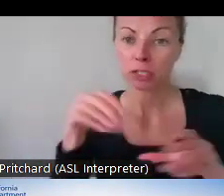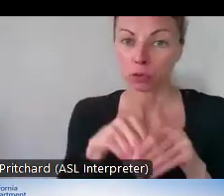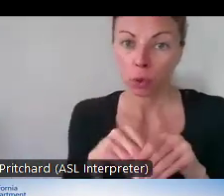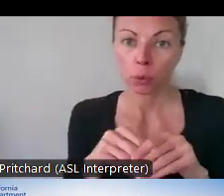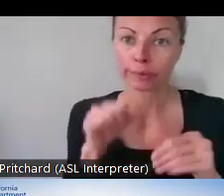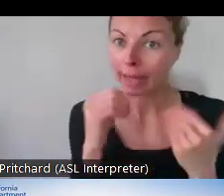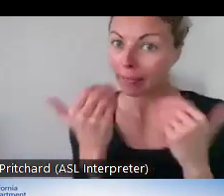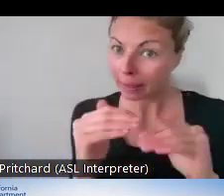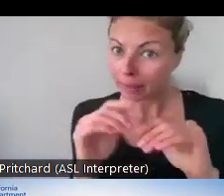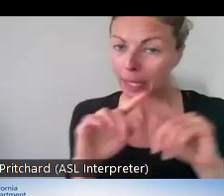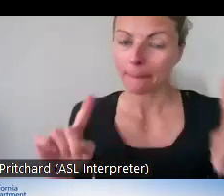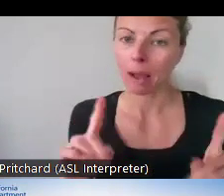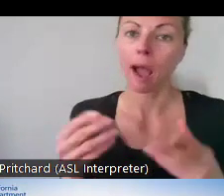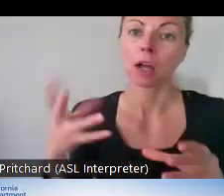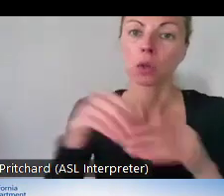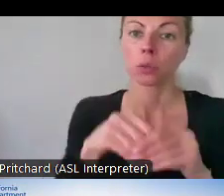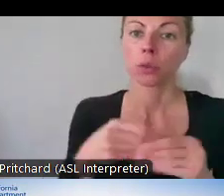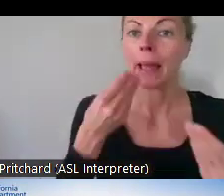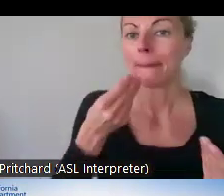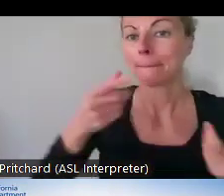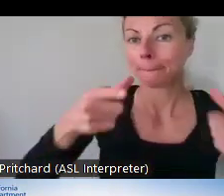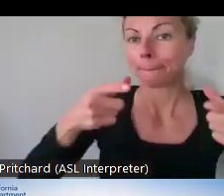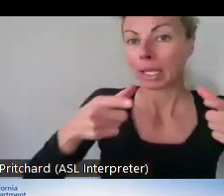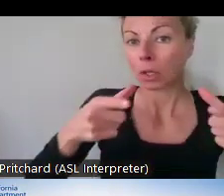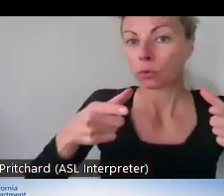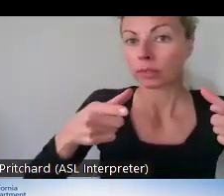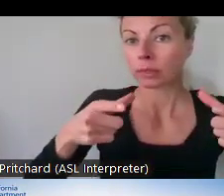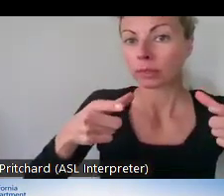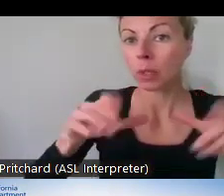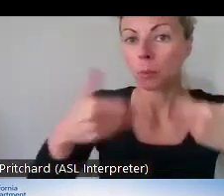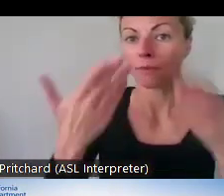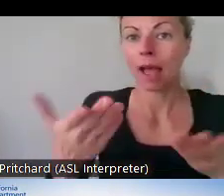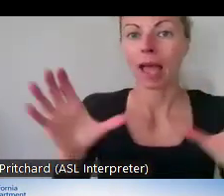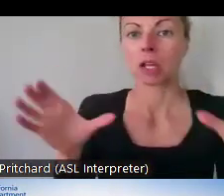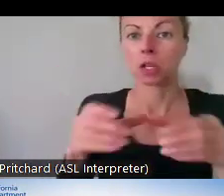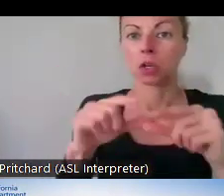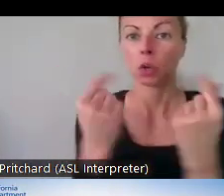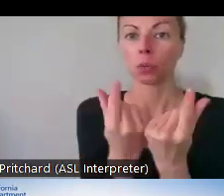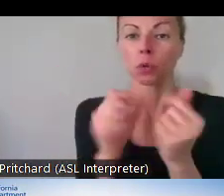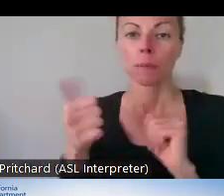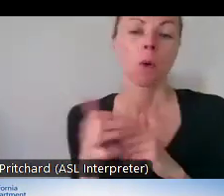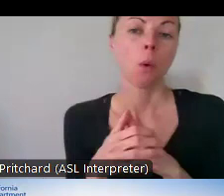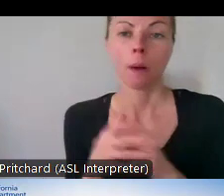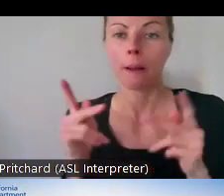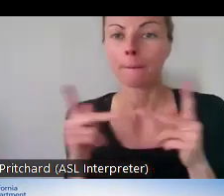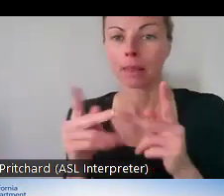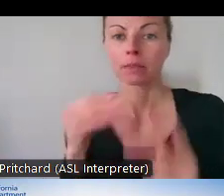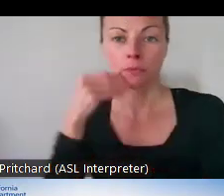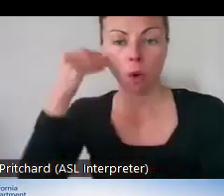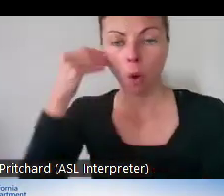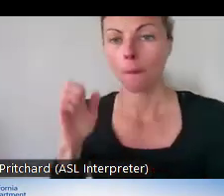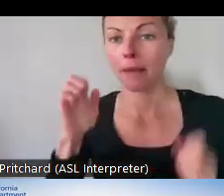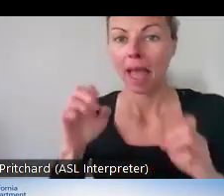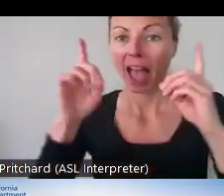limited to, meals provided in a congregate group setting or a place of residence, as well as education